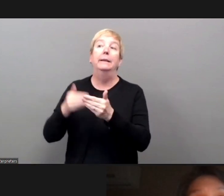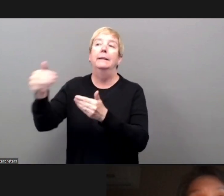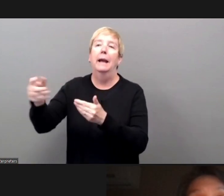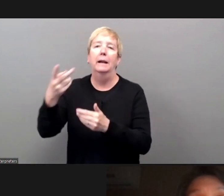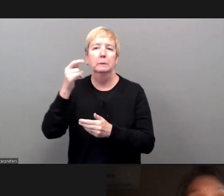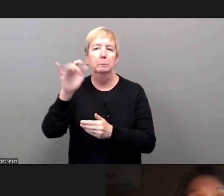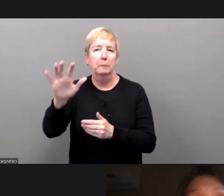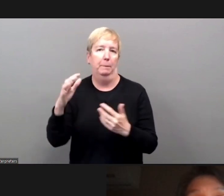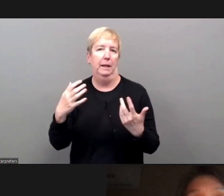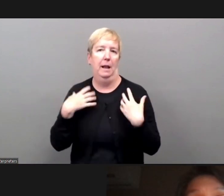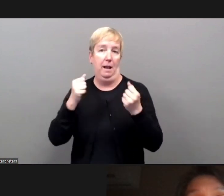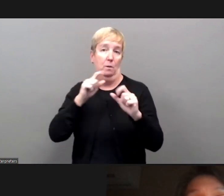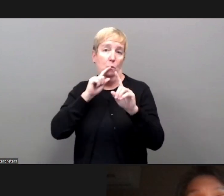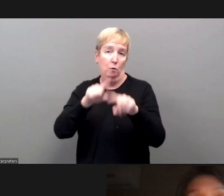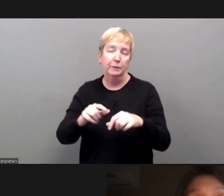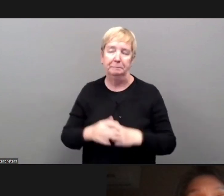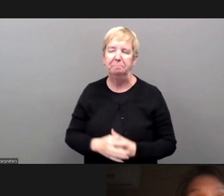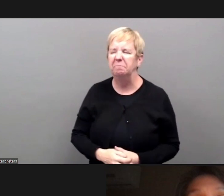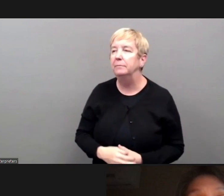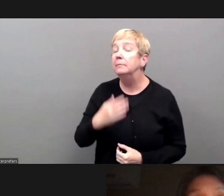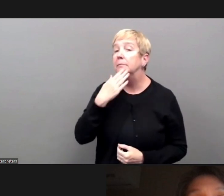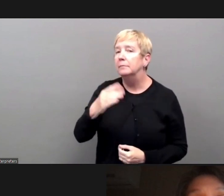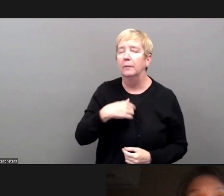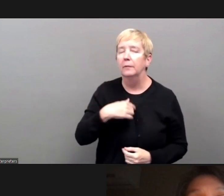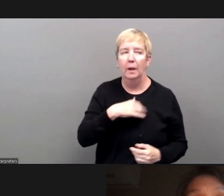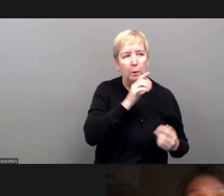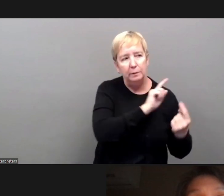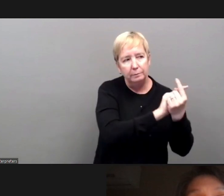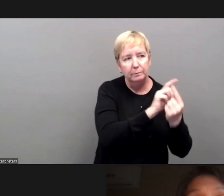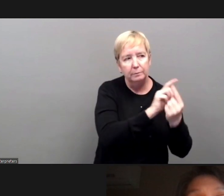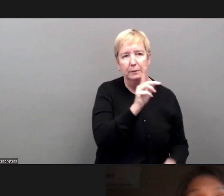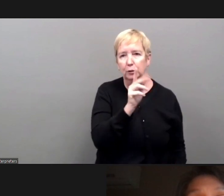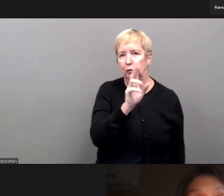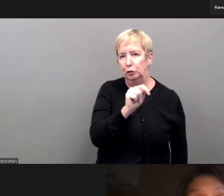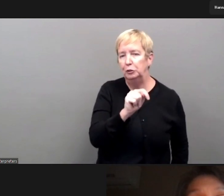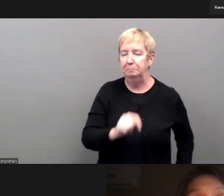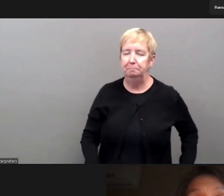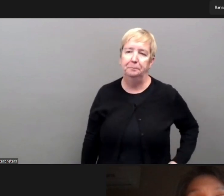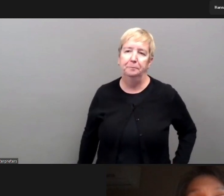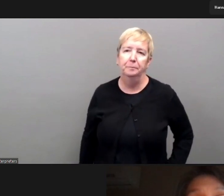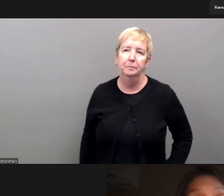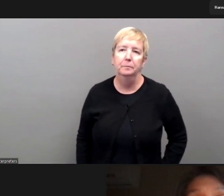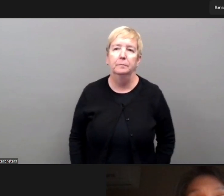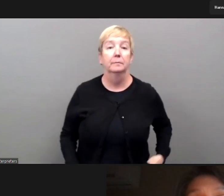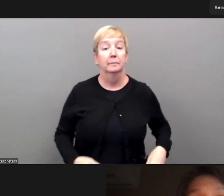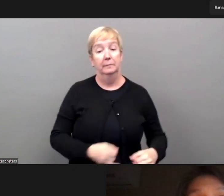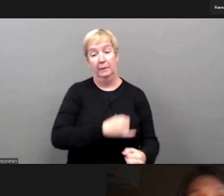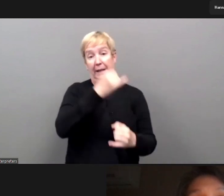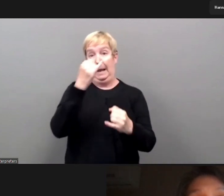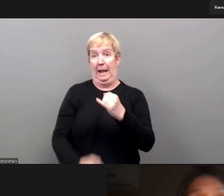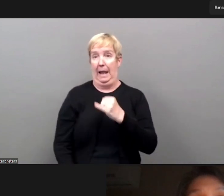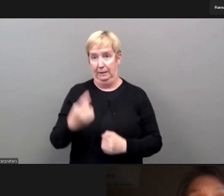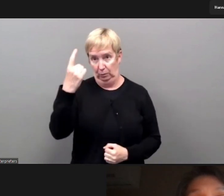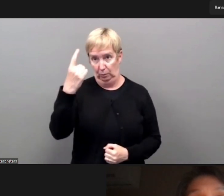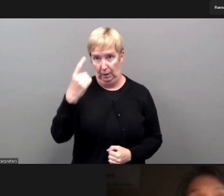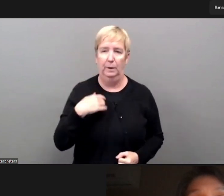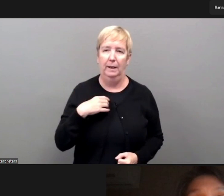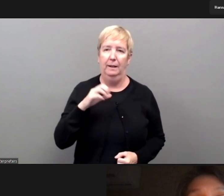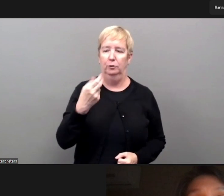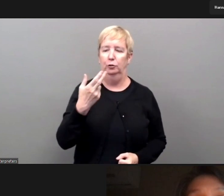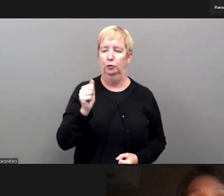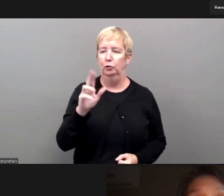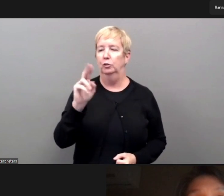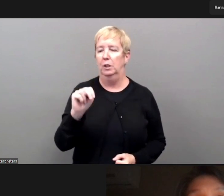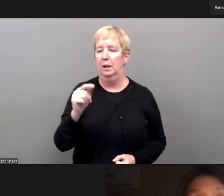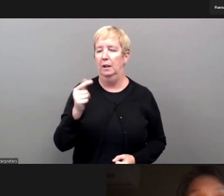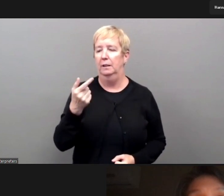up that discrepancy, and I'll talk with him about it. Thanks. All right, and then lastly, it looks like we have Sean Griswold.